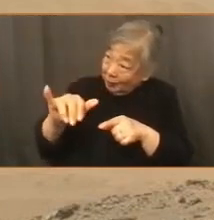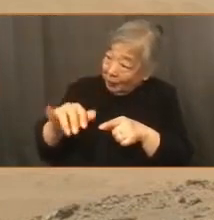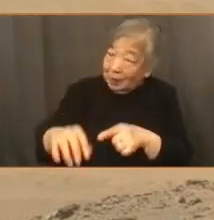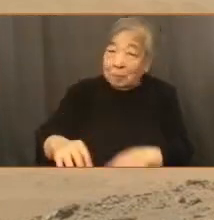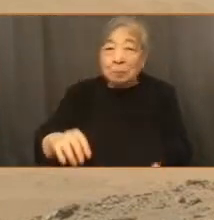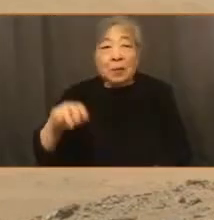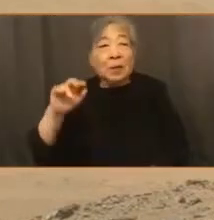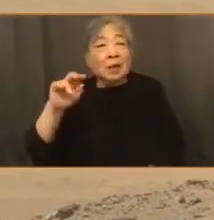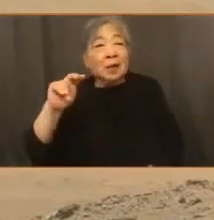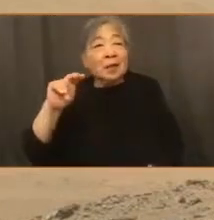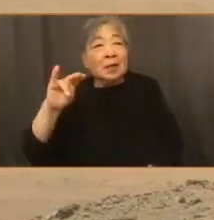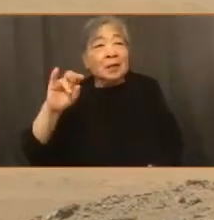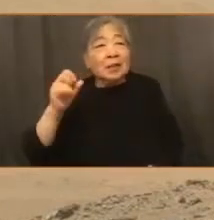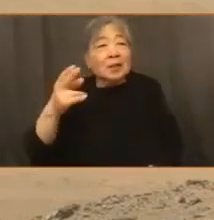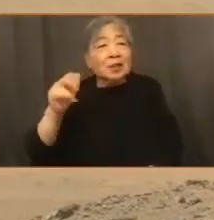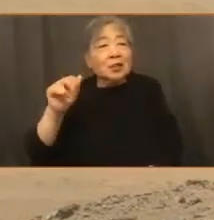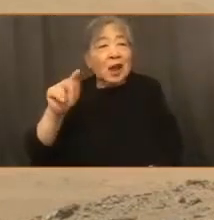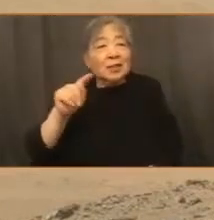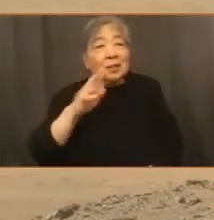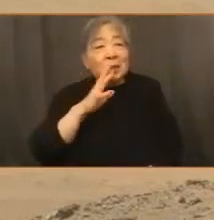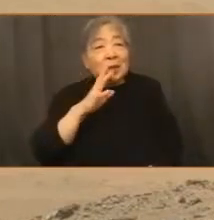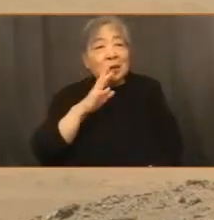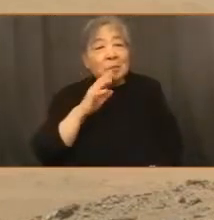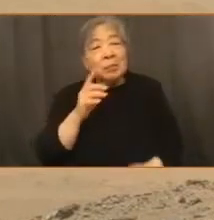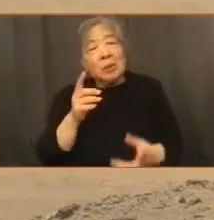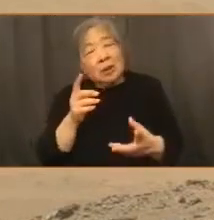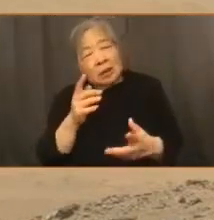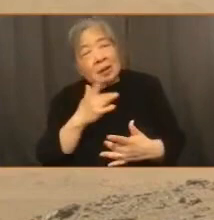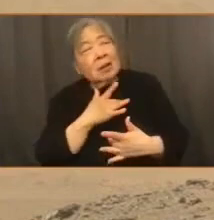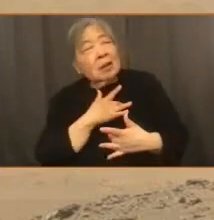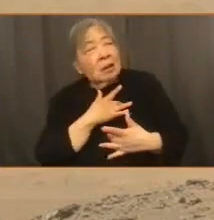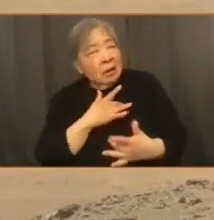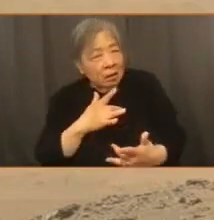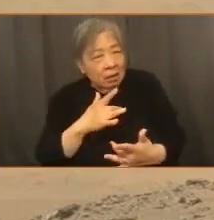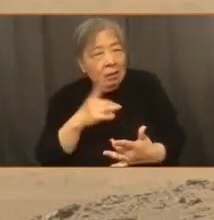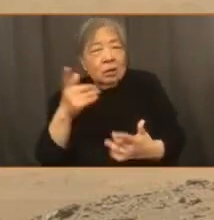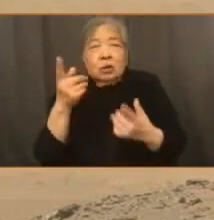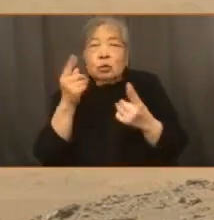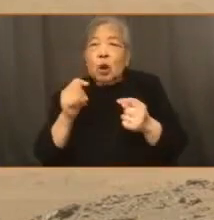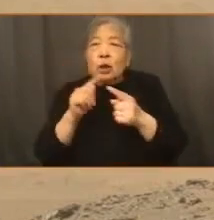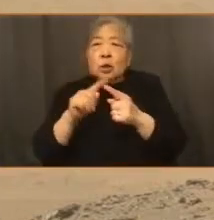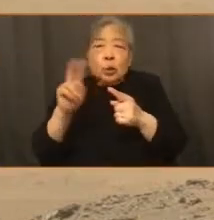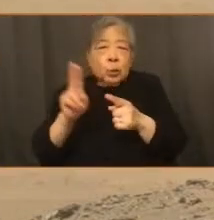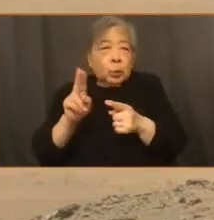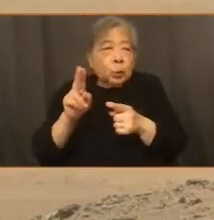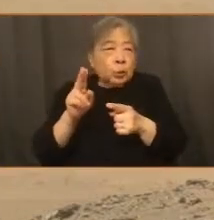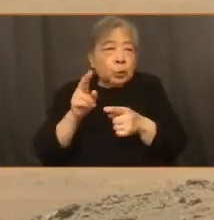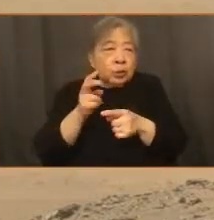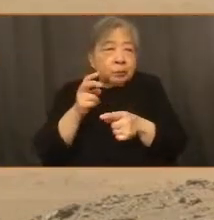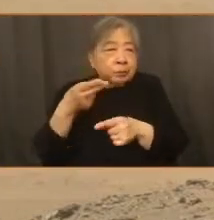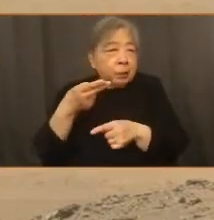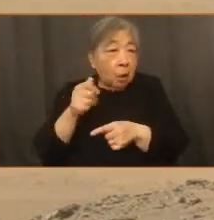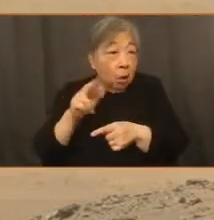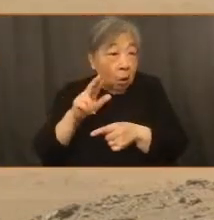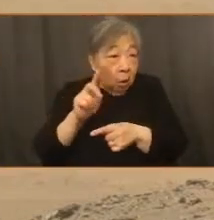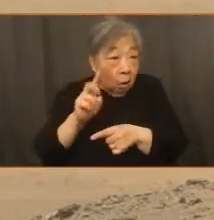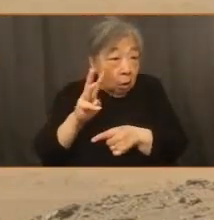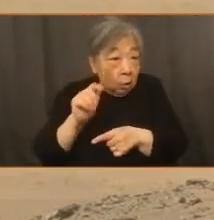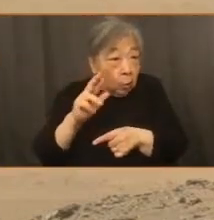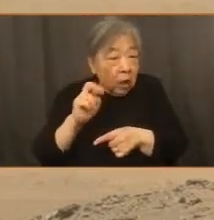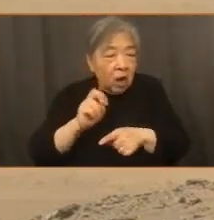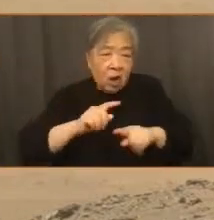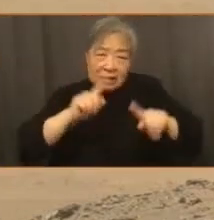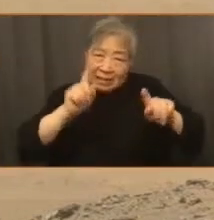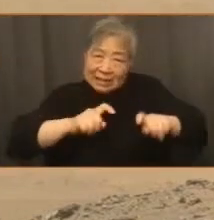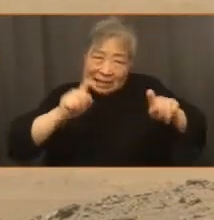me, often, usually in space flight, right, you try to use hardware that has been tested extensively in space,